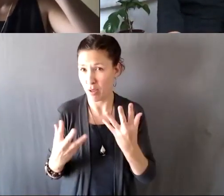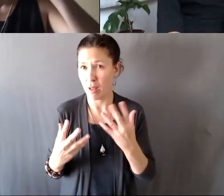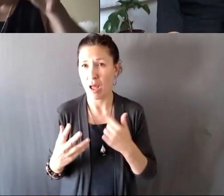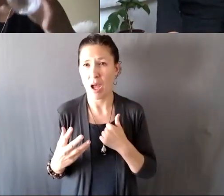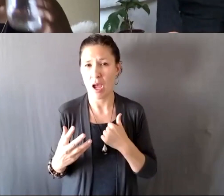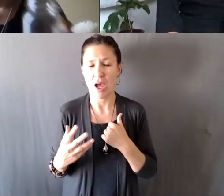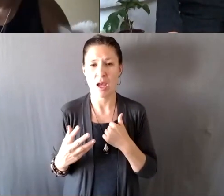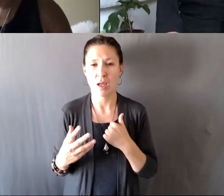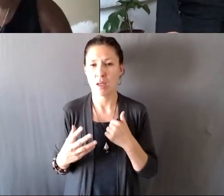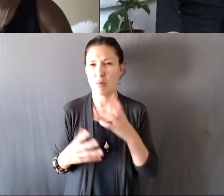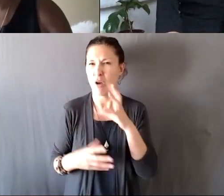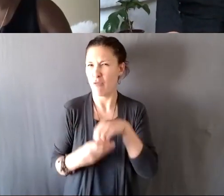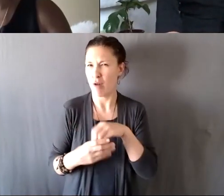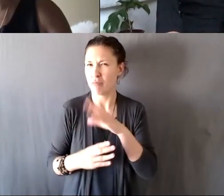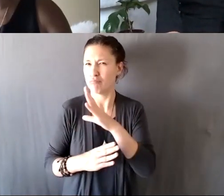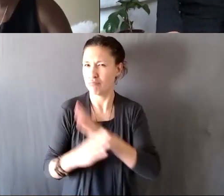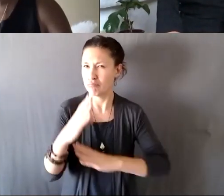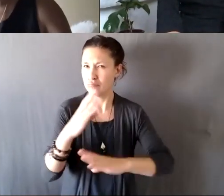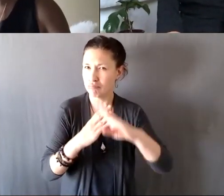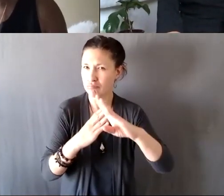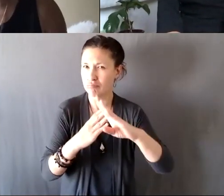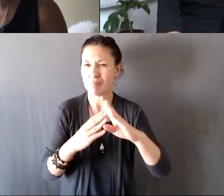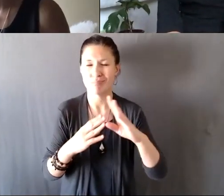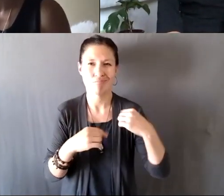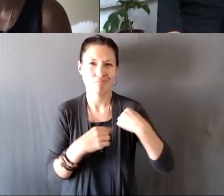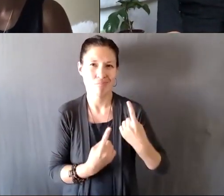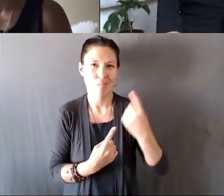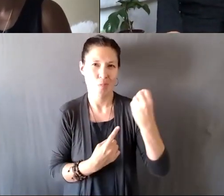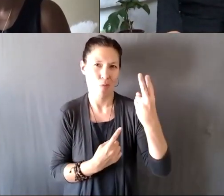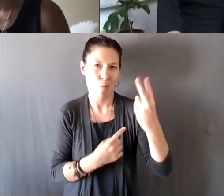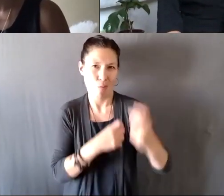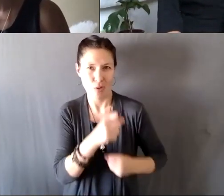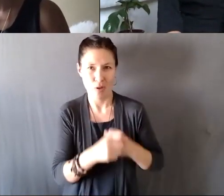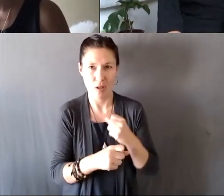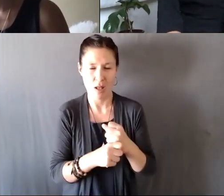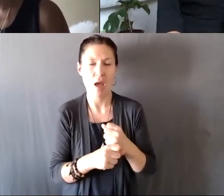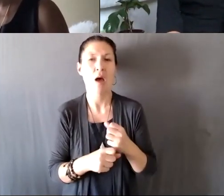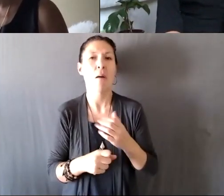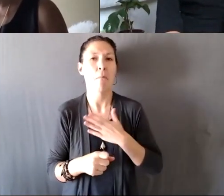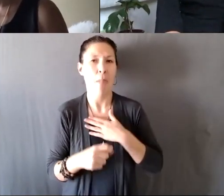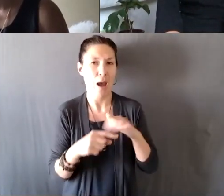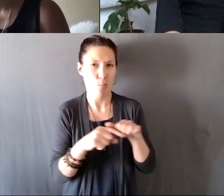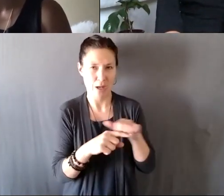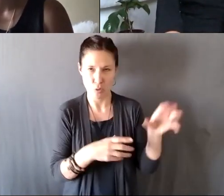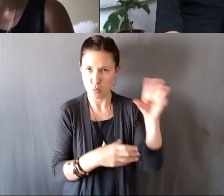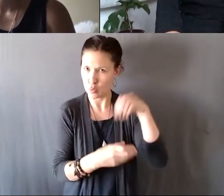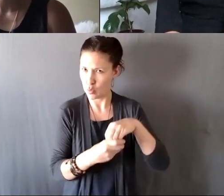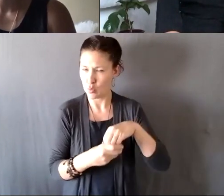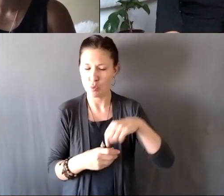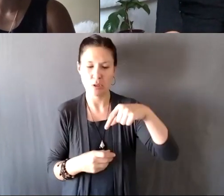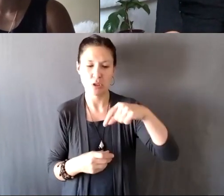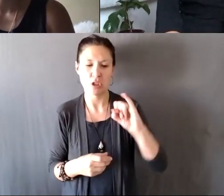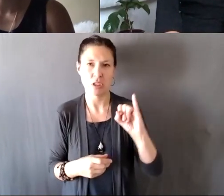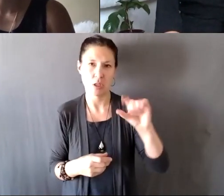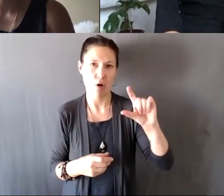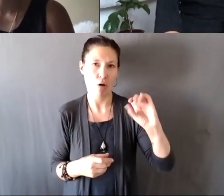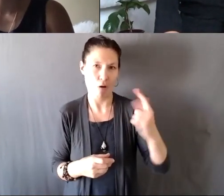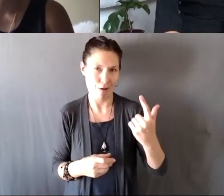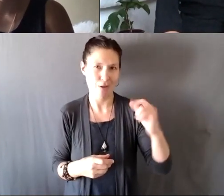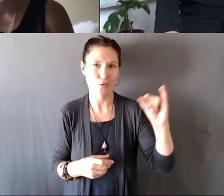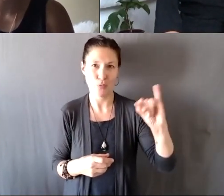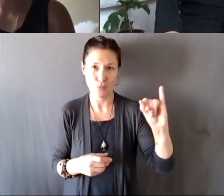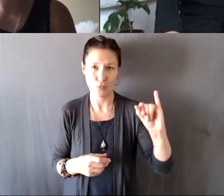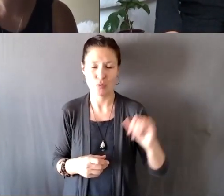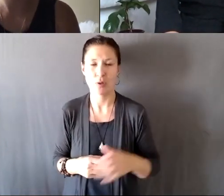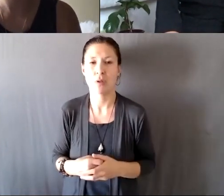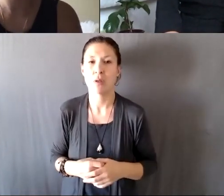doing martial arts for like 12 years, and the practice that I have has Qigong in it. And just, there are